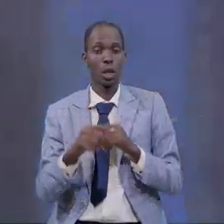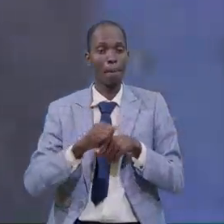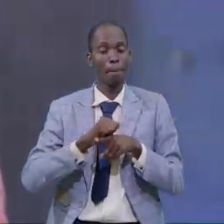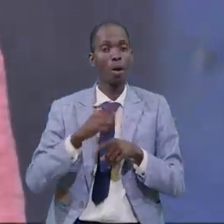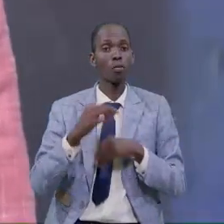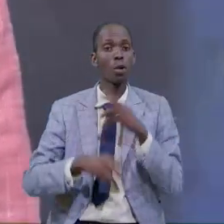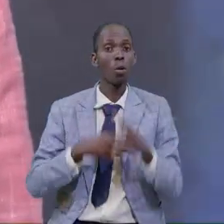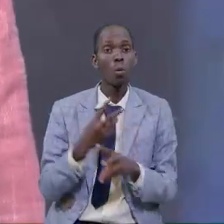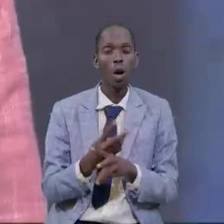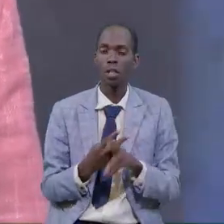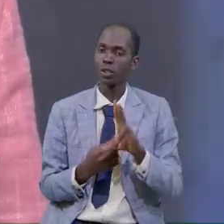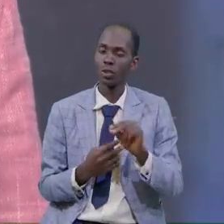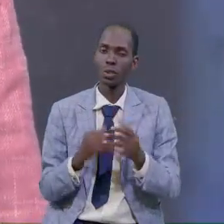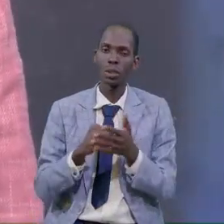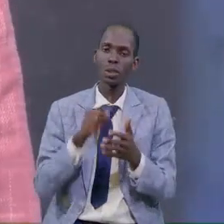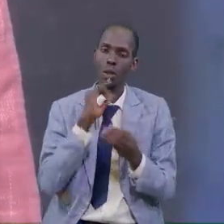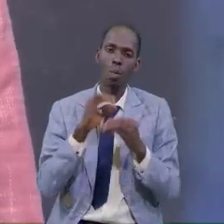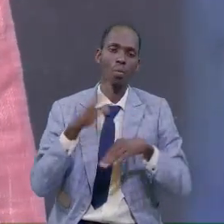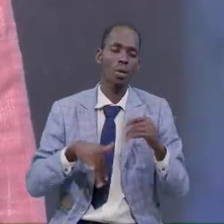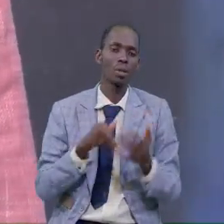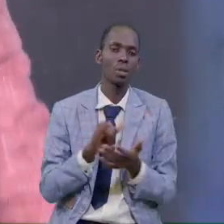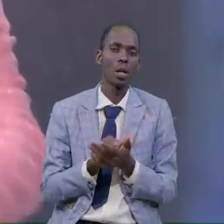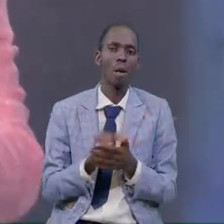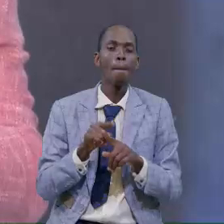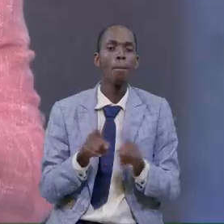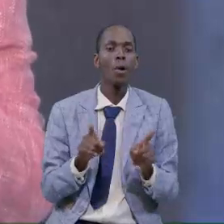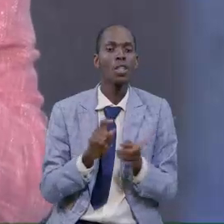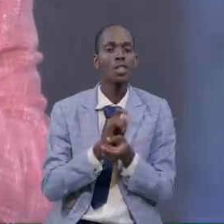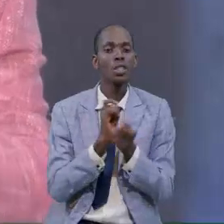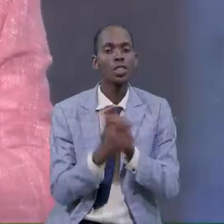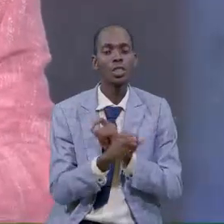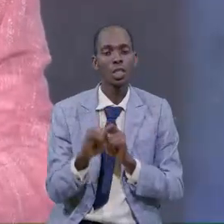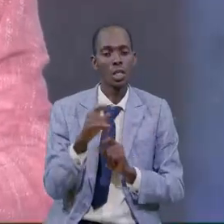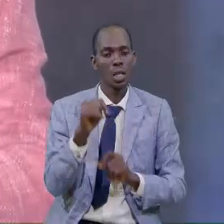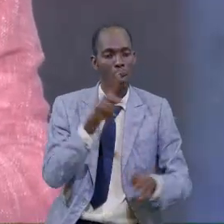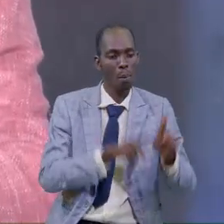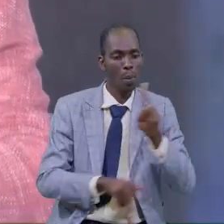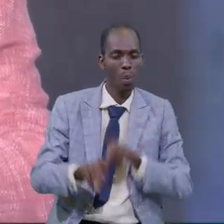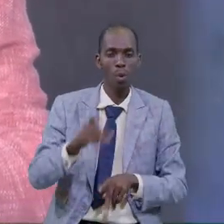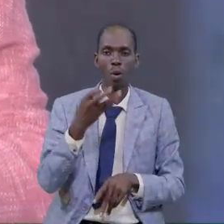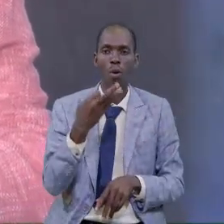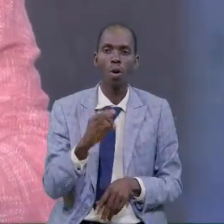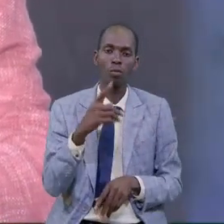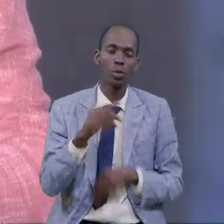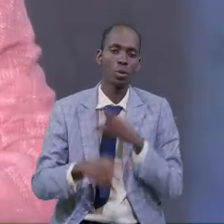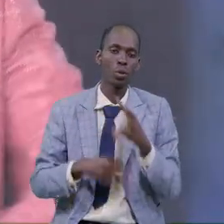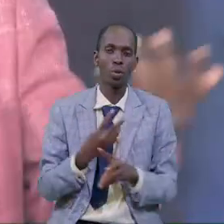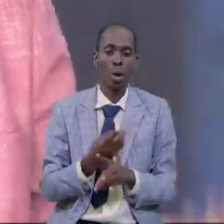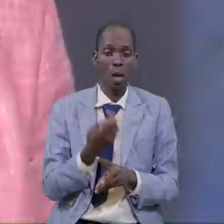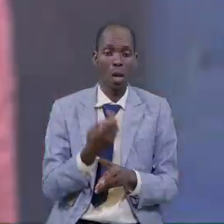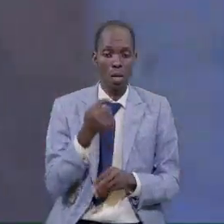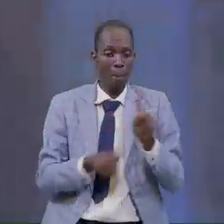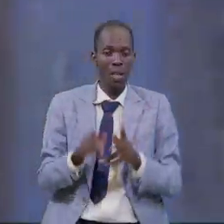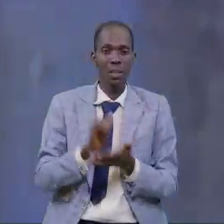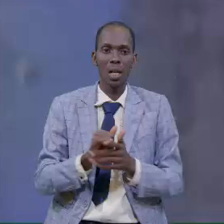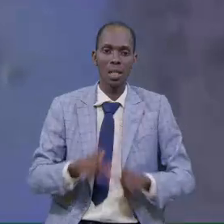Changing the people of the world, the people who live in the world. What do I want